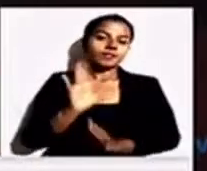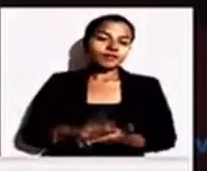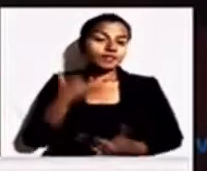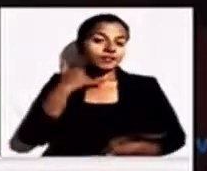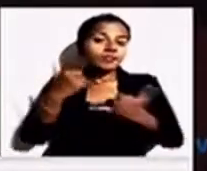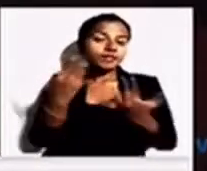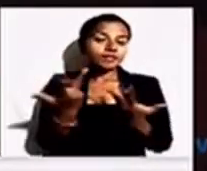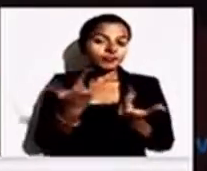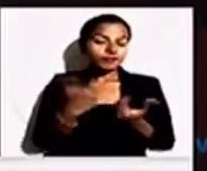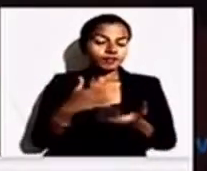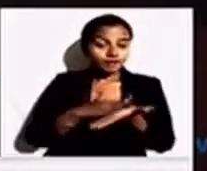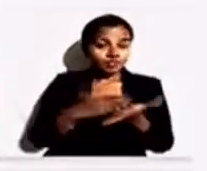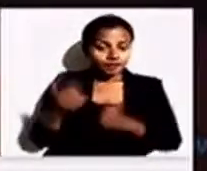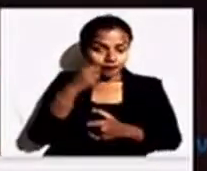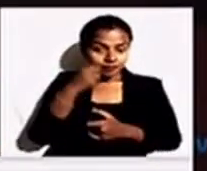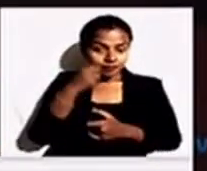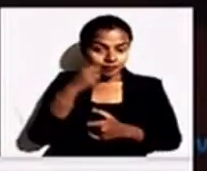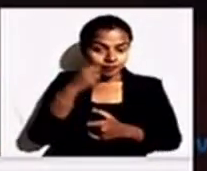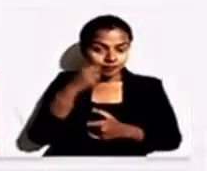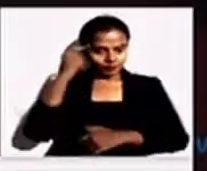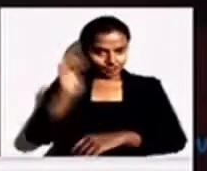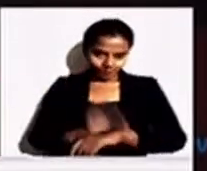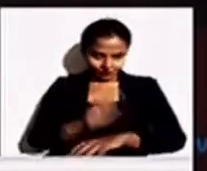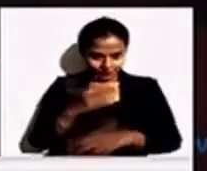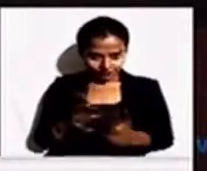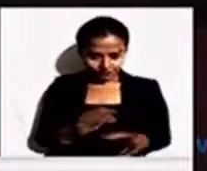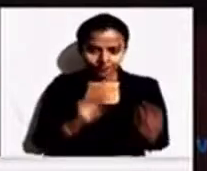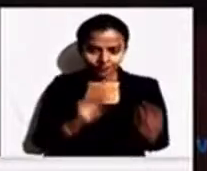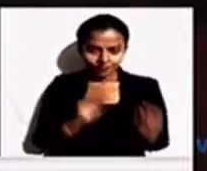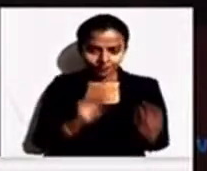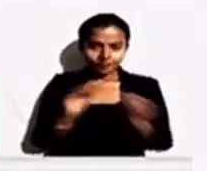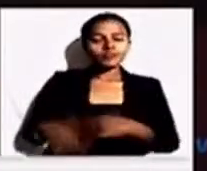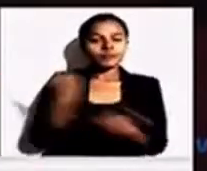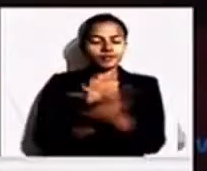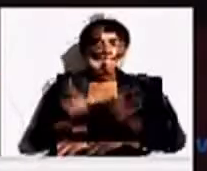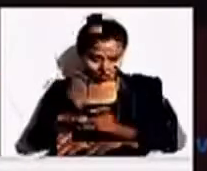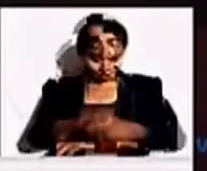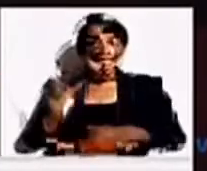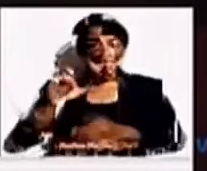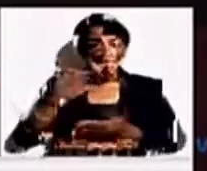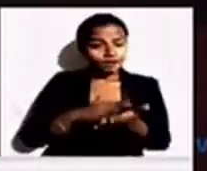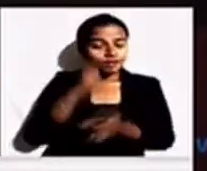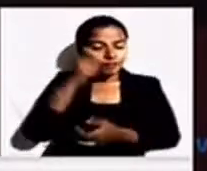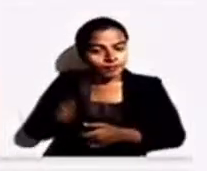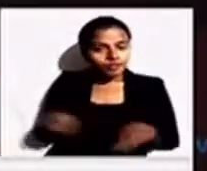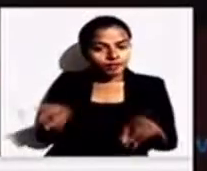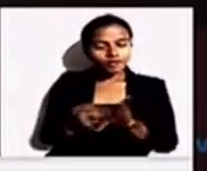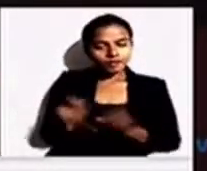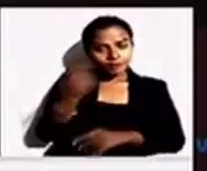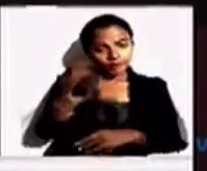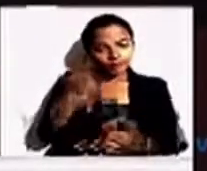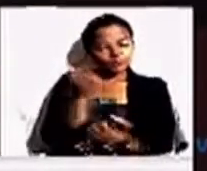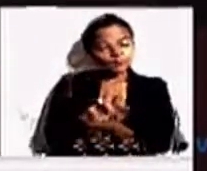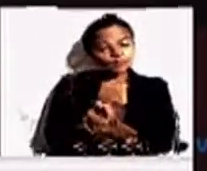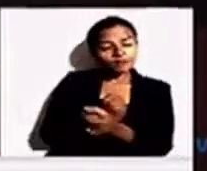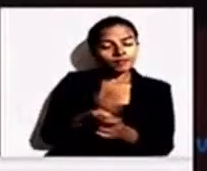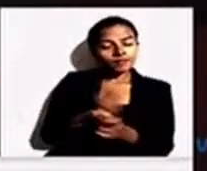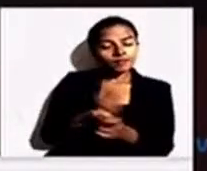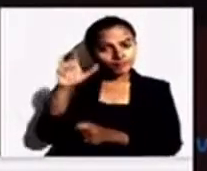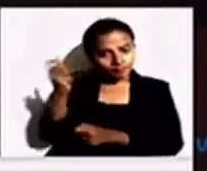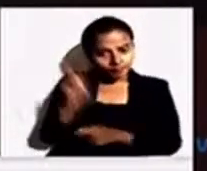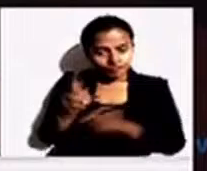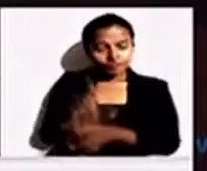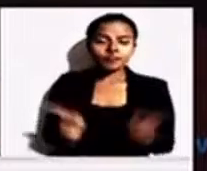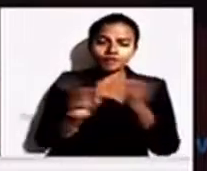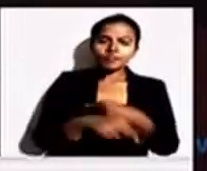been identified. Accordingly, the inmate named Chaturanga, another prisoner and a jailer who abetted the incident were transferred to various locations. That is